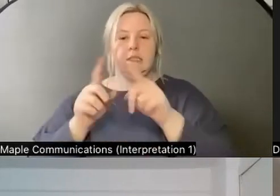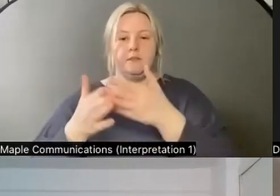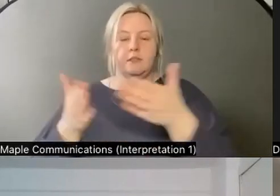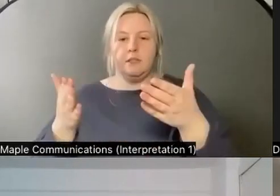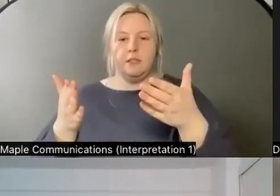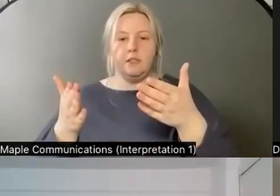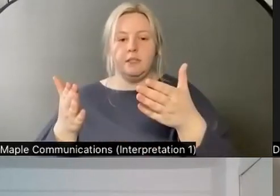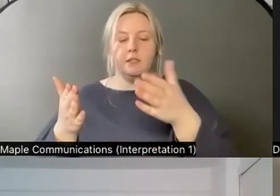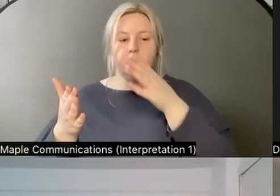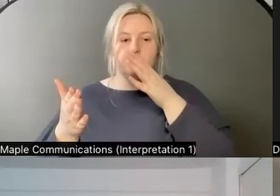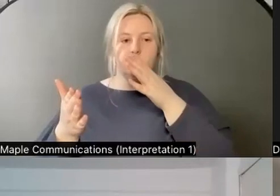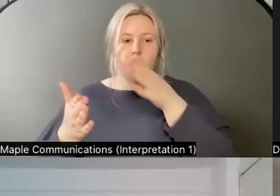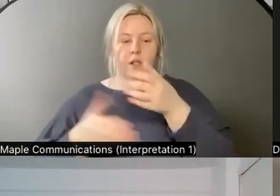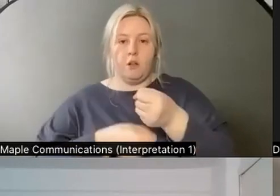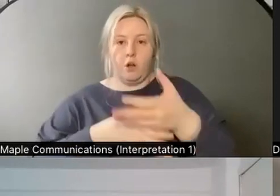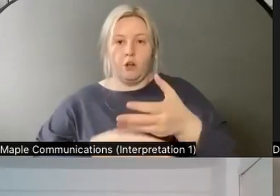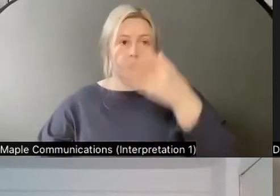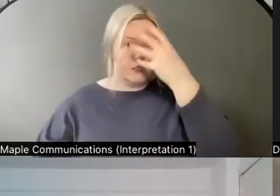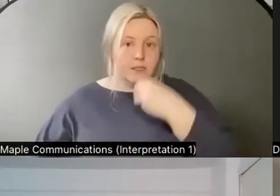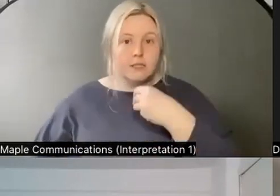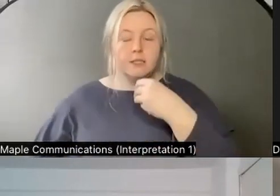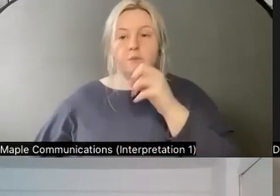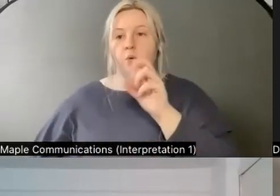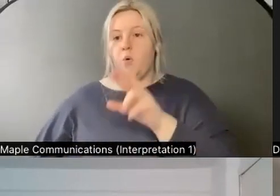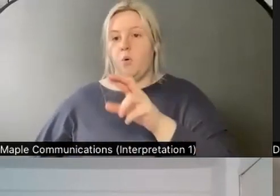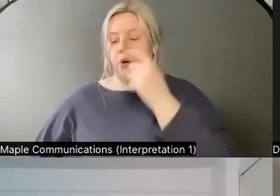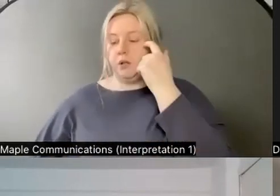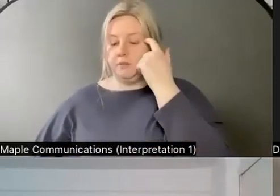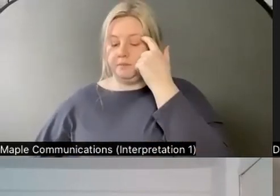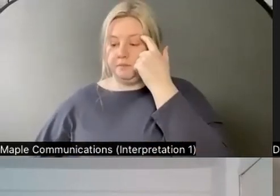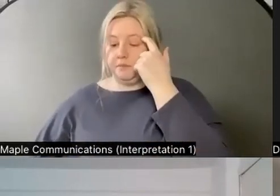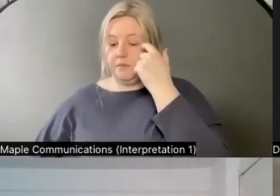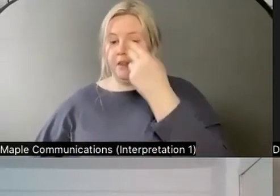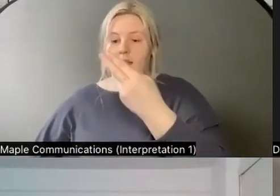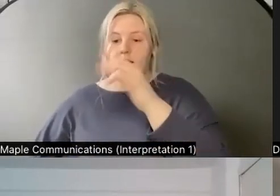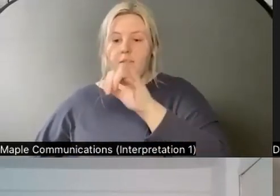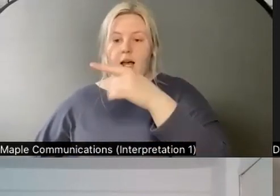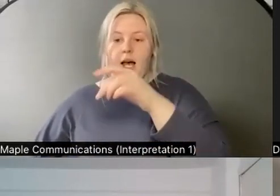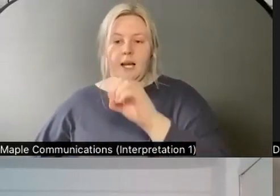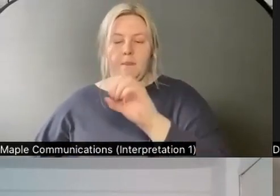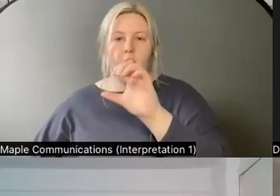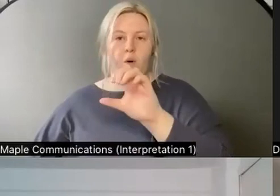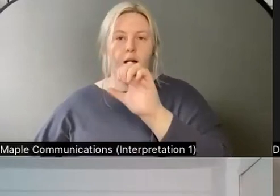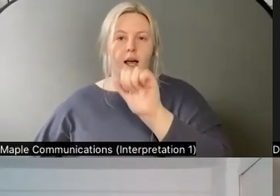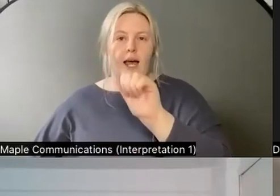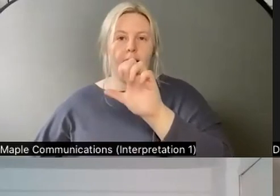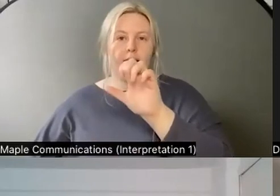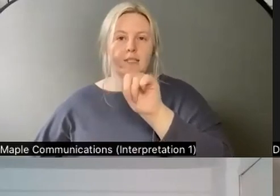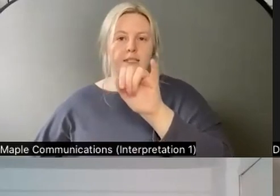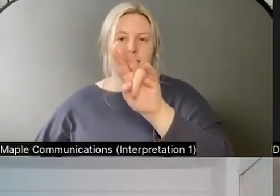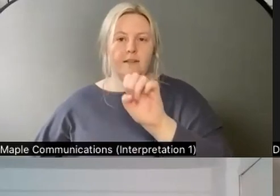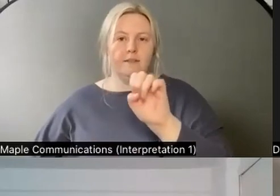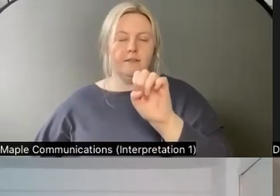to sleep. And the ultimate end of a hypoactive delirium is if those factors aren't addressed, you will